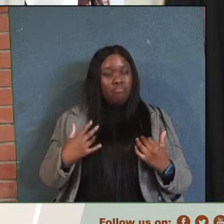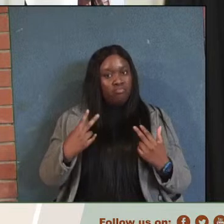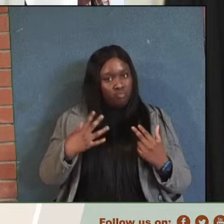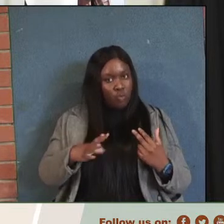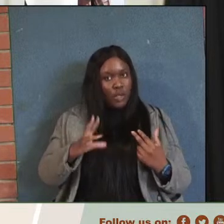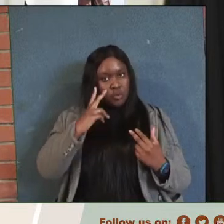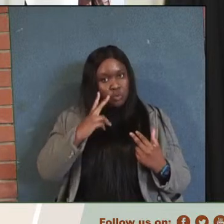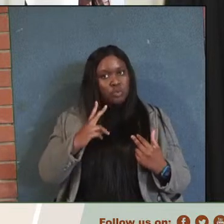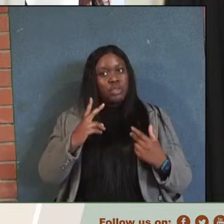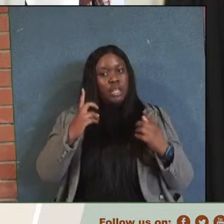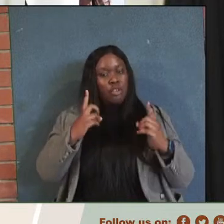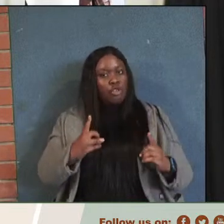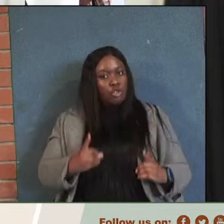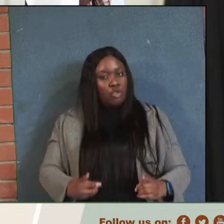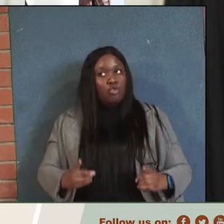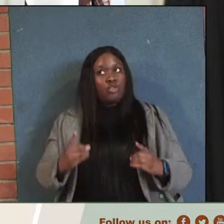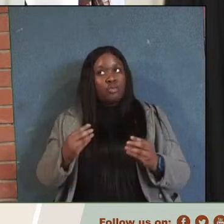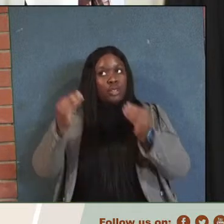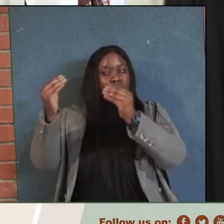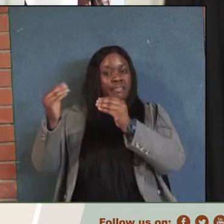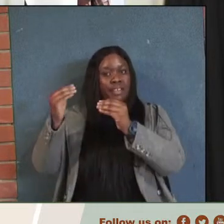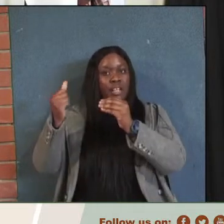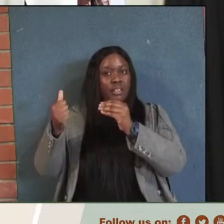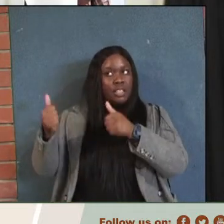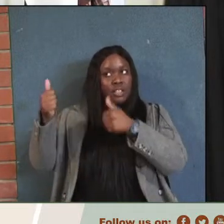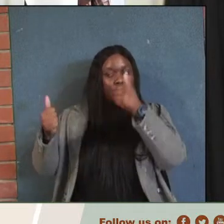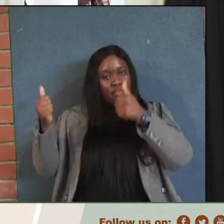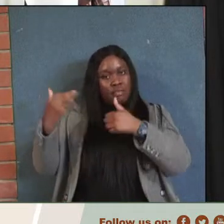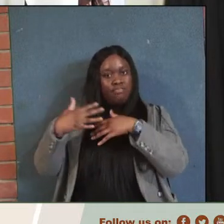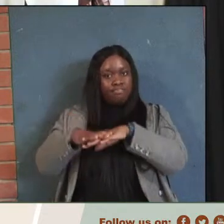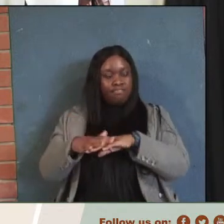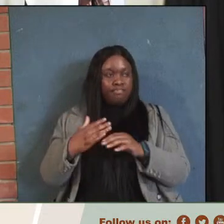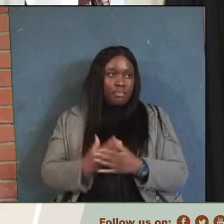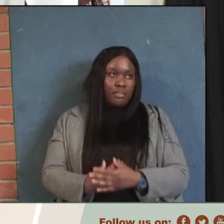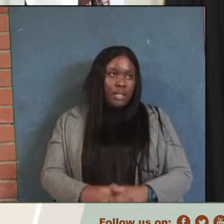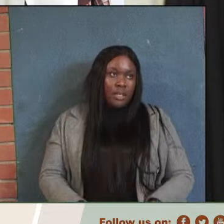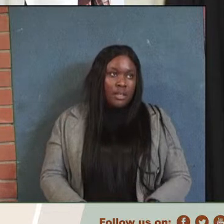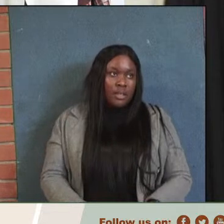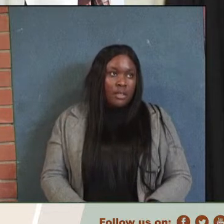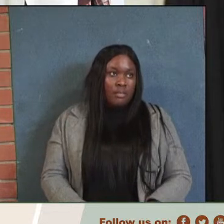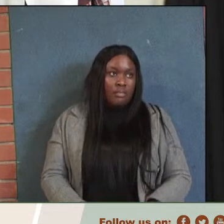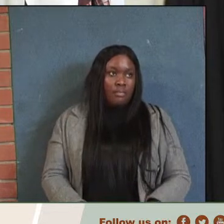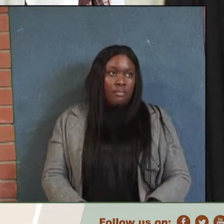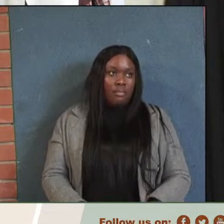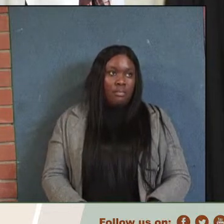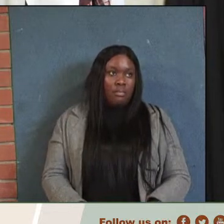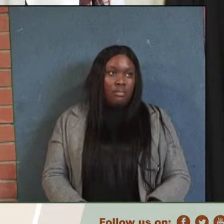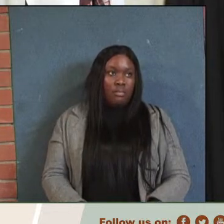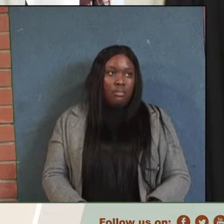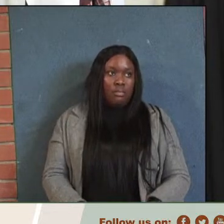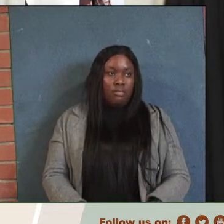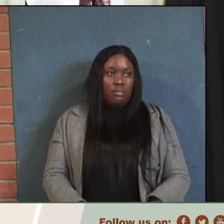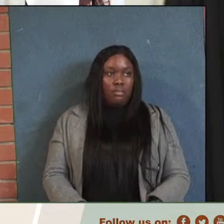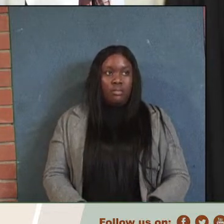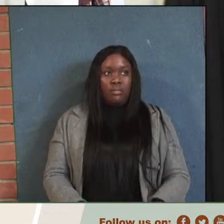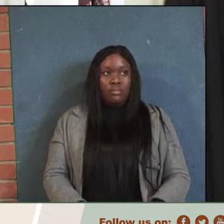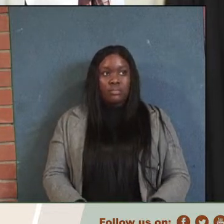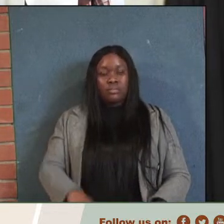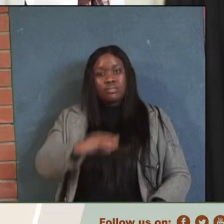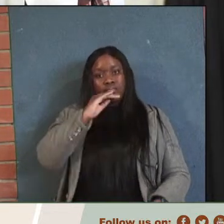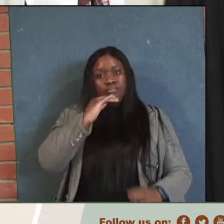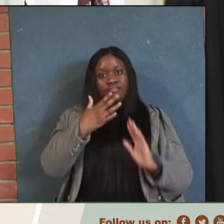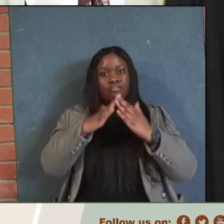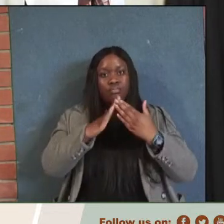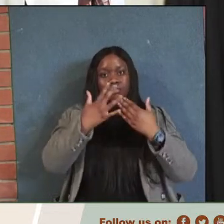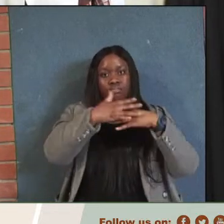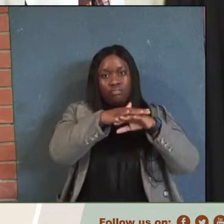delivered to the executive. I recognize that these engagements assist in deepening relations with key sectors of community that